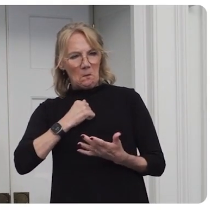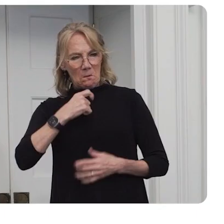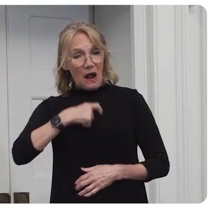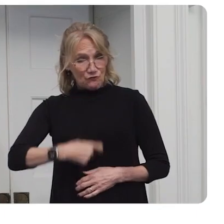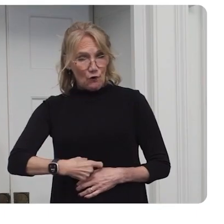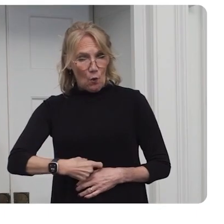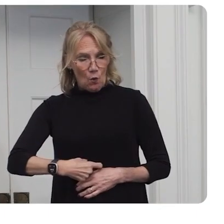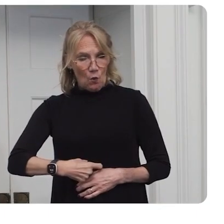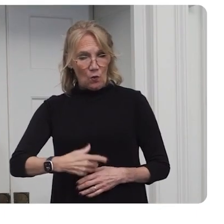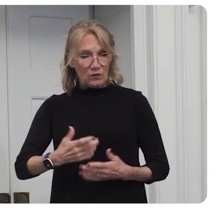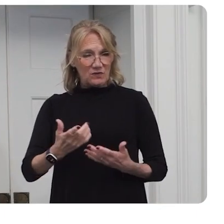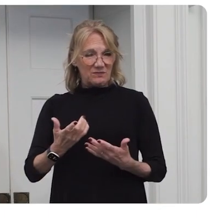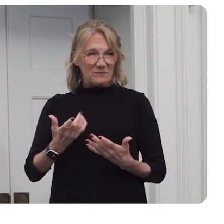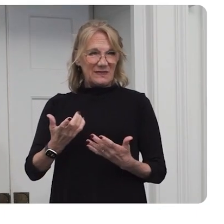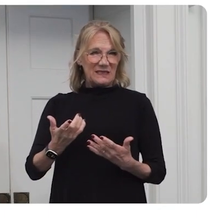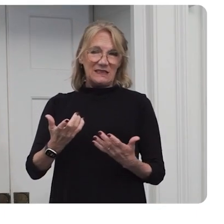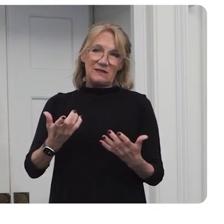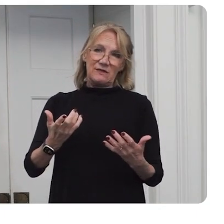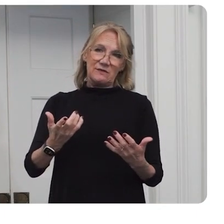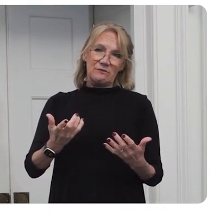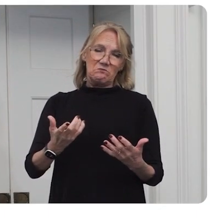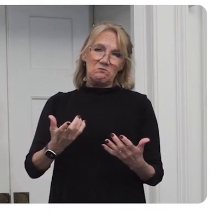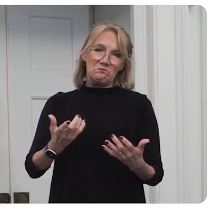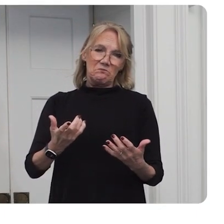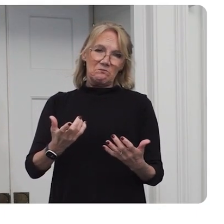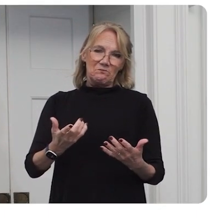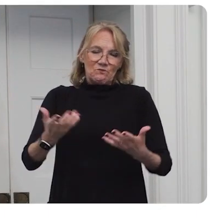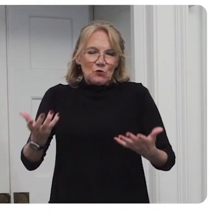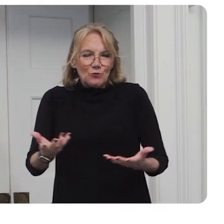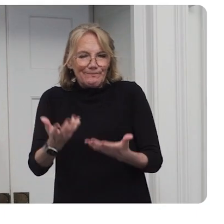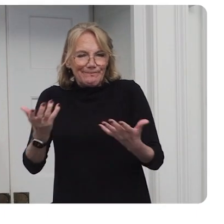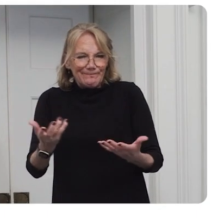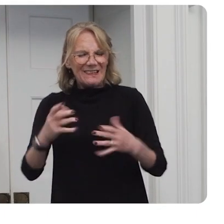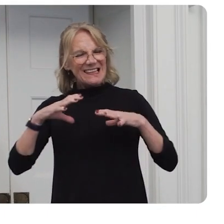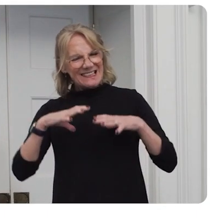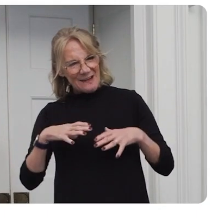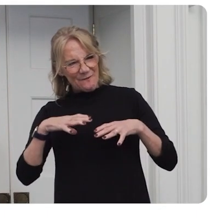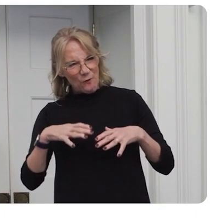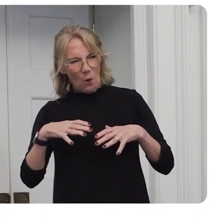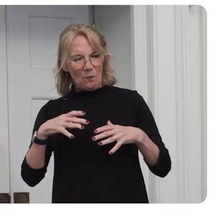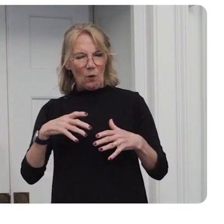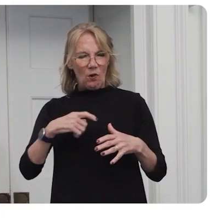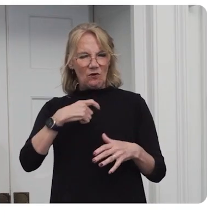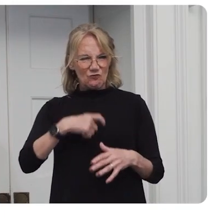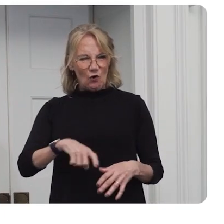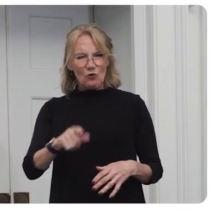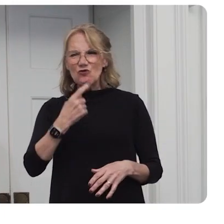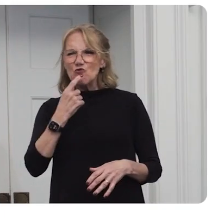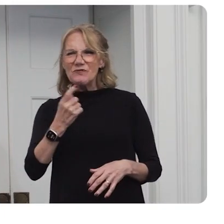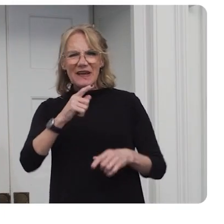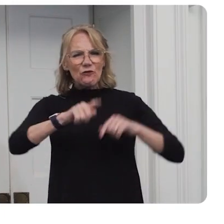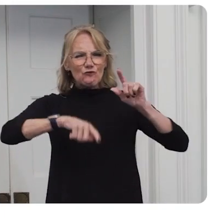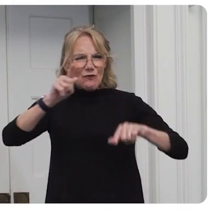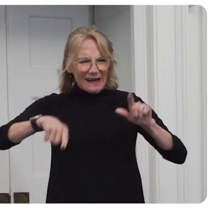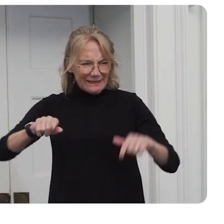so kind of my role is very much that. It's a kind of it is an informal role. What did you call it,